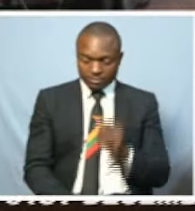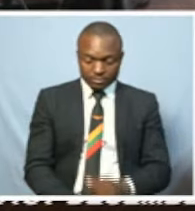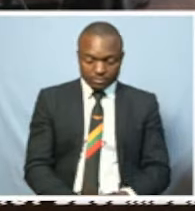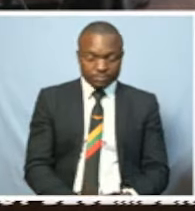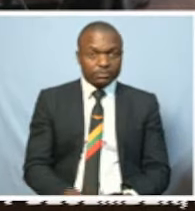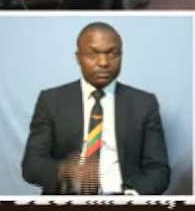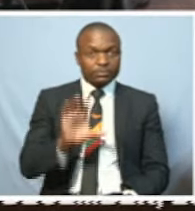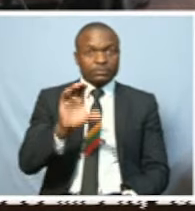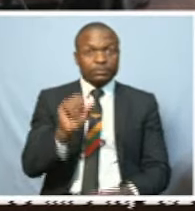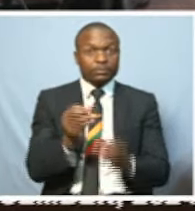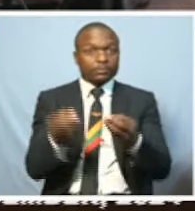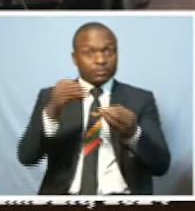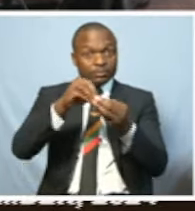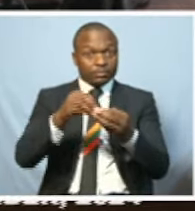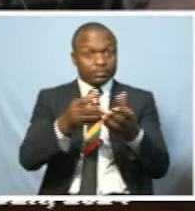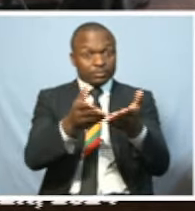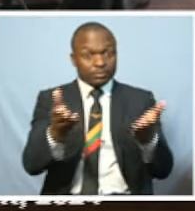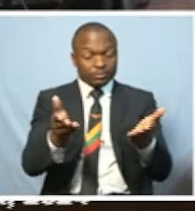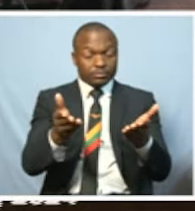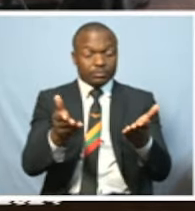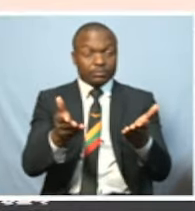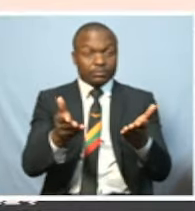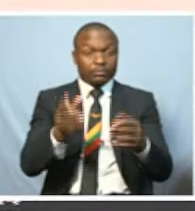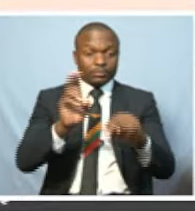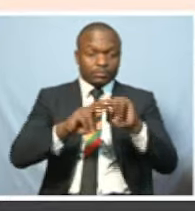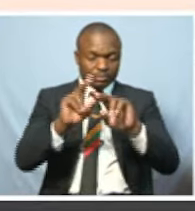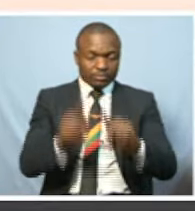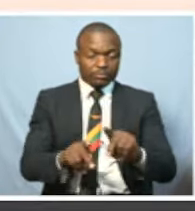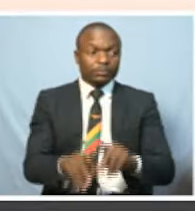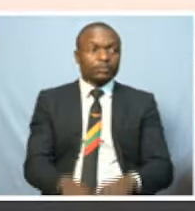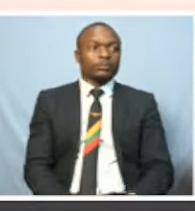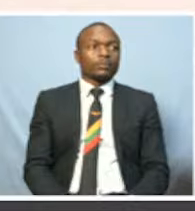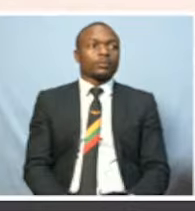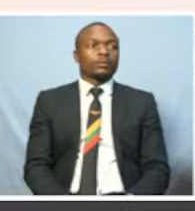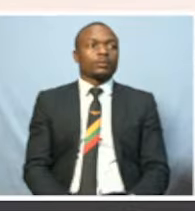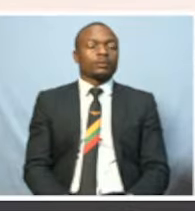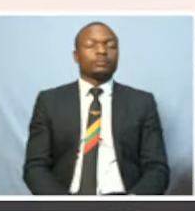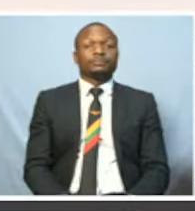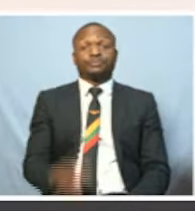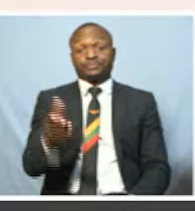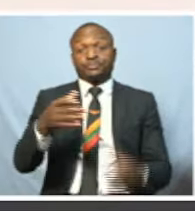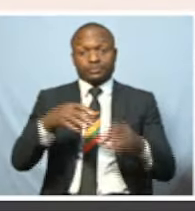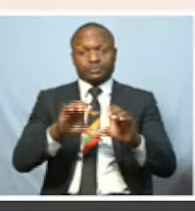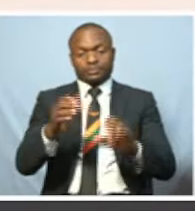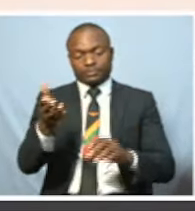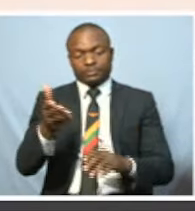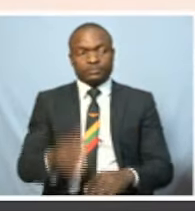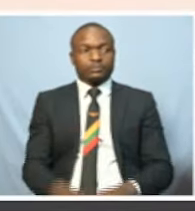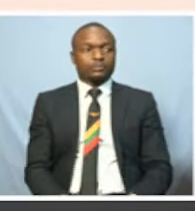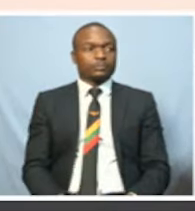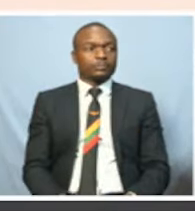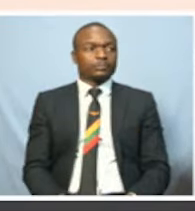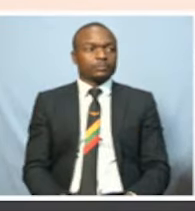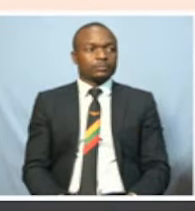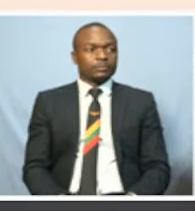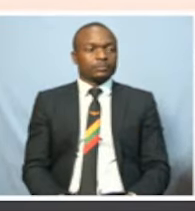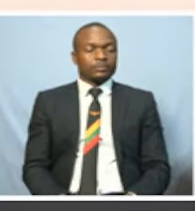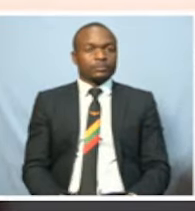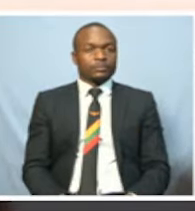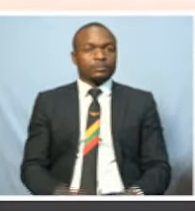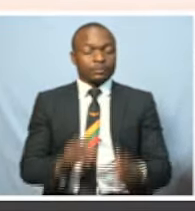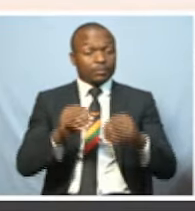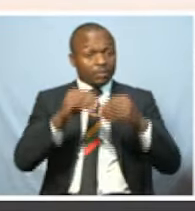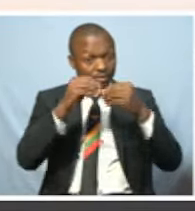CS, you want to add? Maybe, Chair. Yes, go ahead. In the delivery